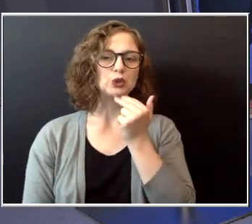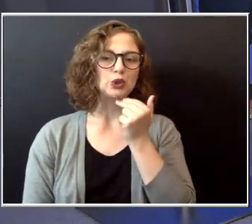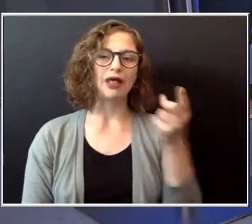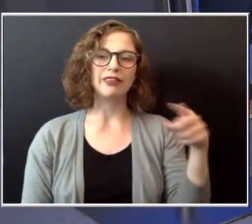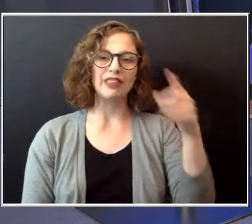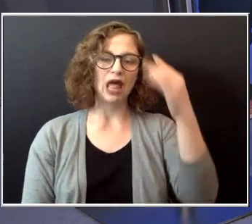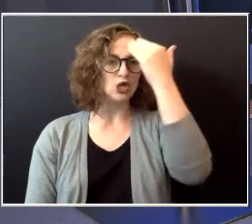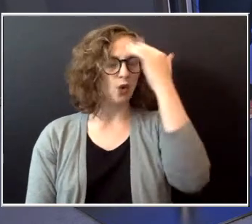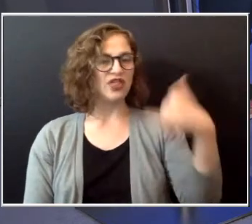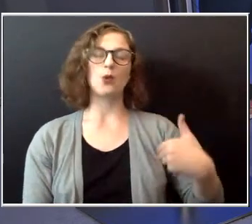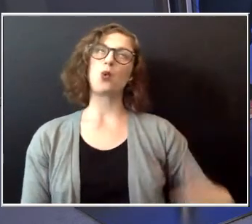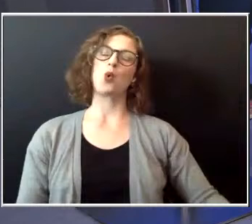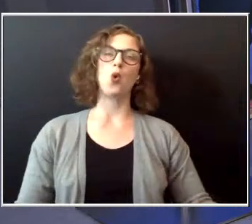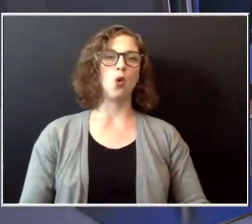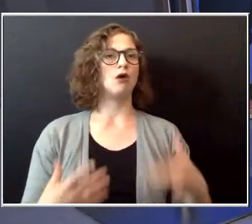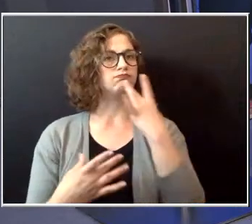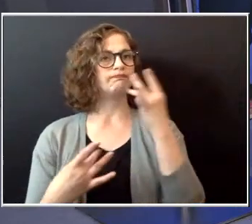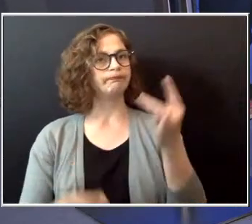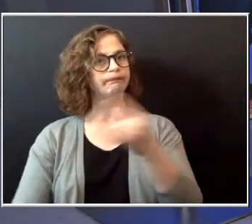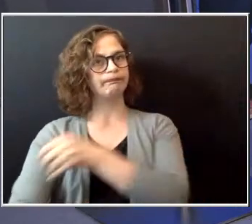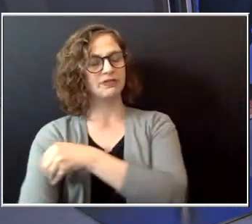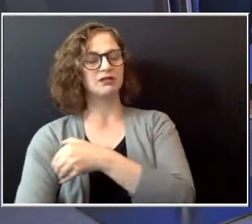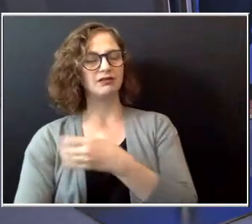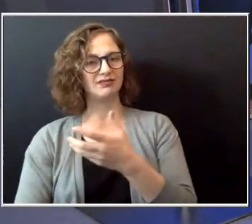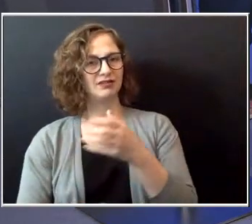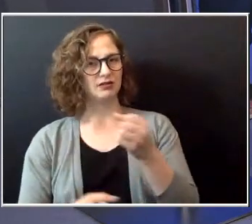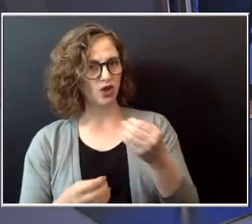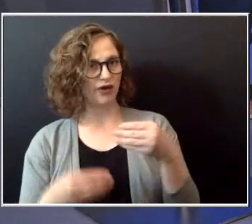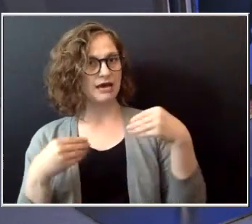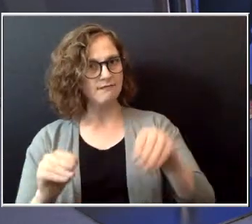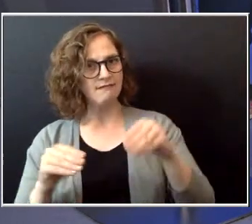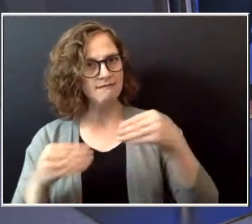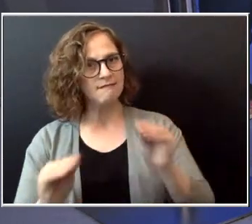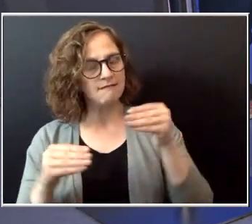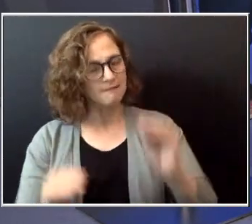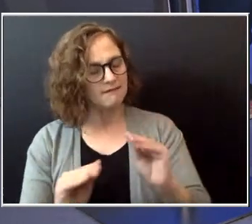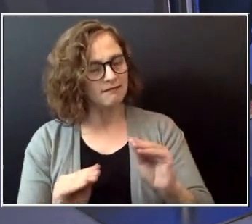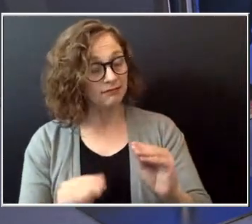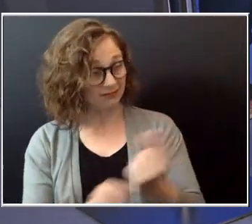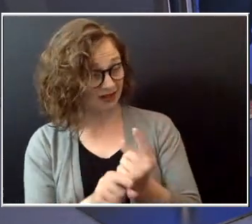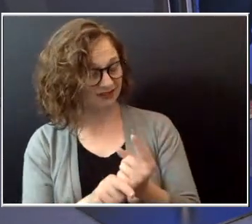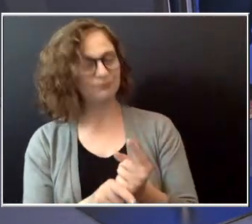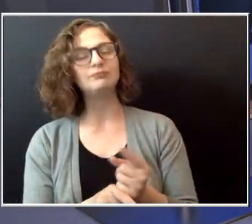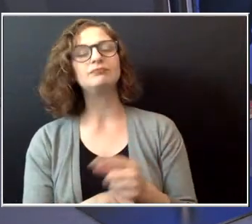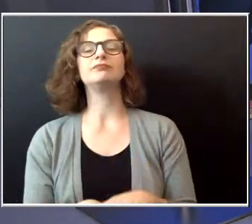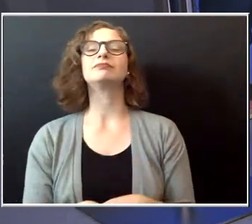Dr. Ann Davis, childhood obesity, we've heard not a new problem, but a worsening